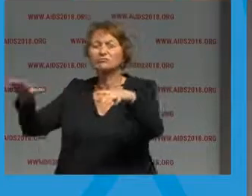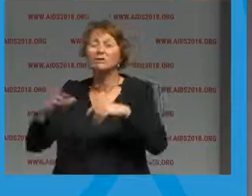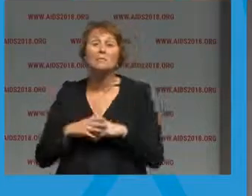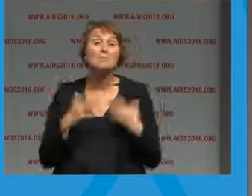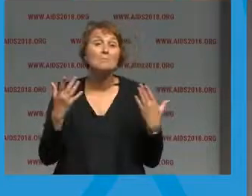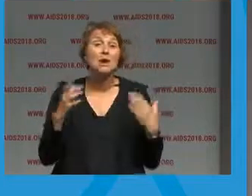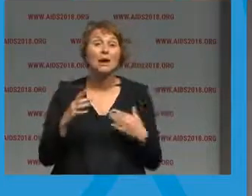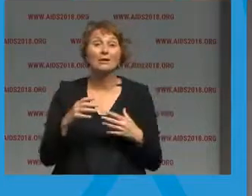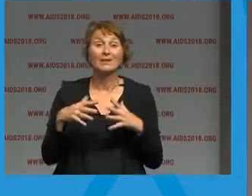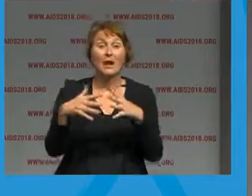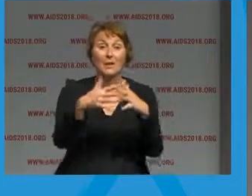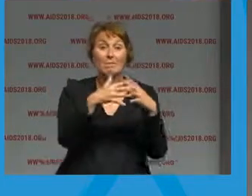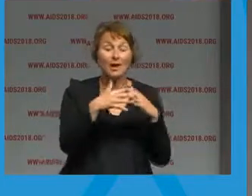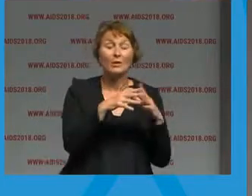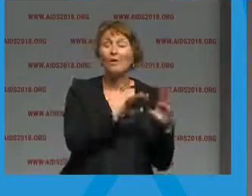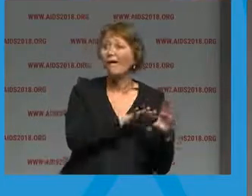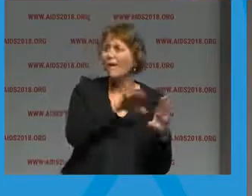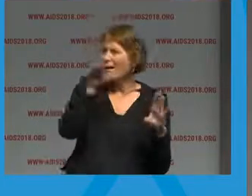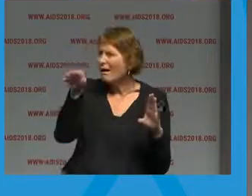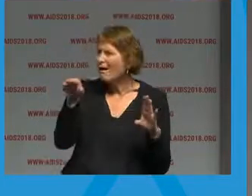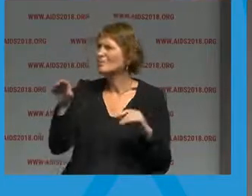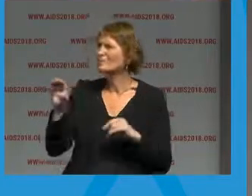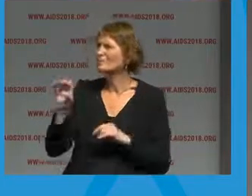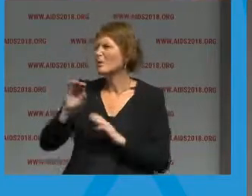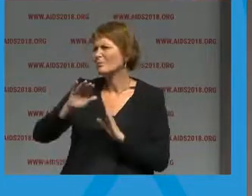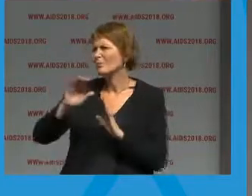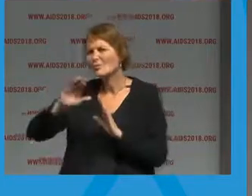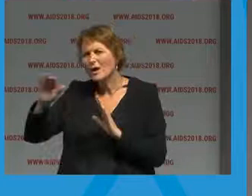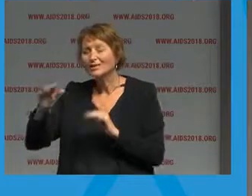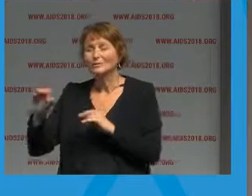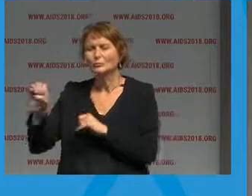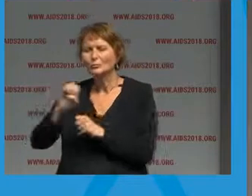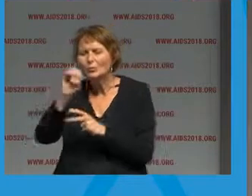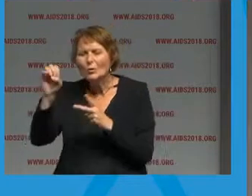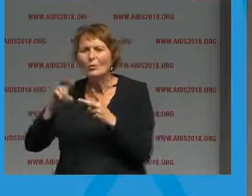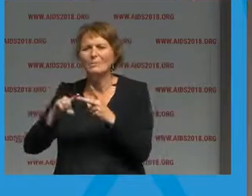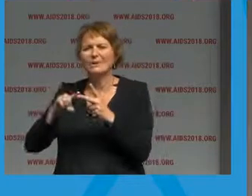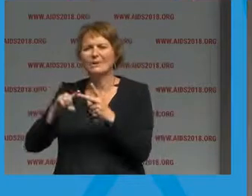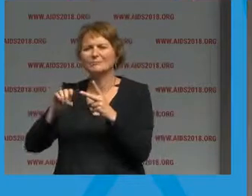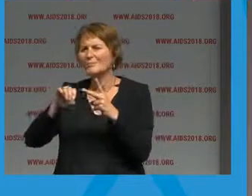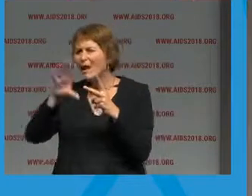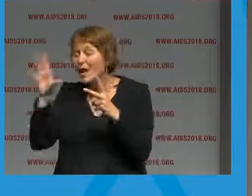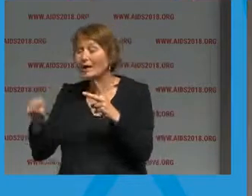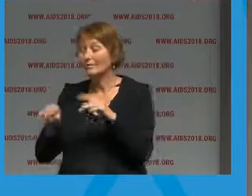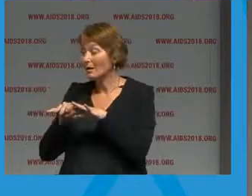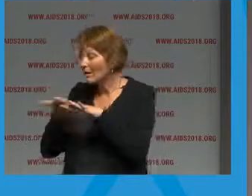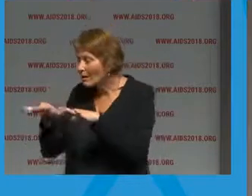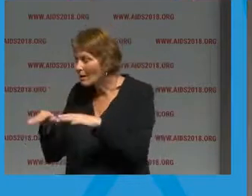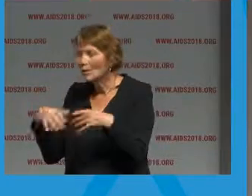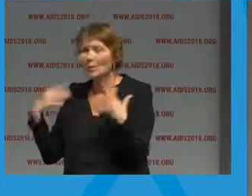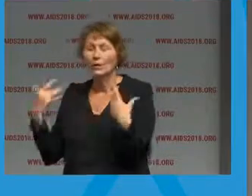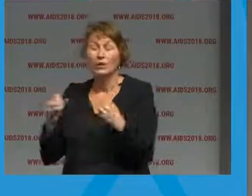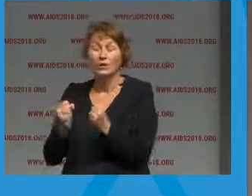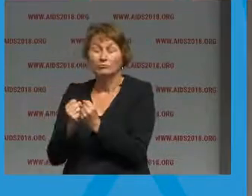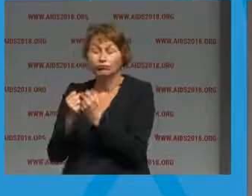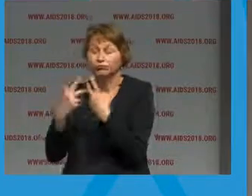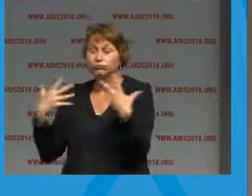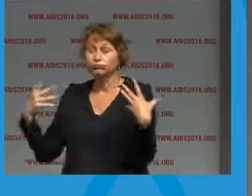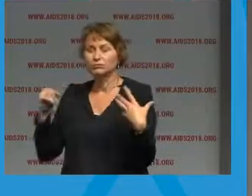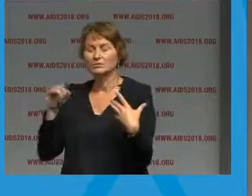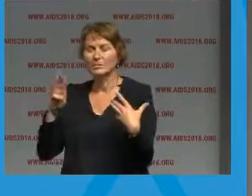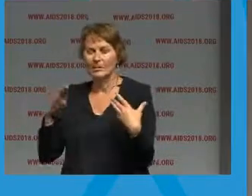into places most heavily burdened by both HIV and TB, that was even more so. But I really want